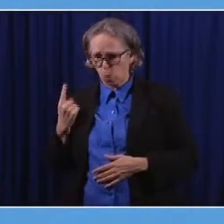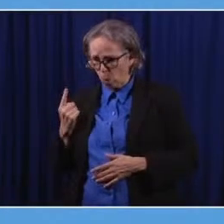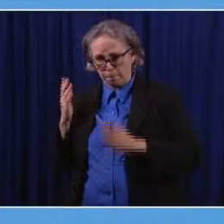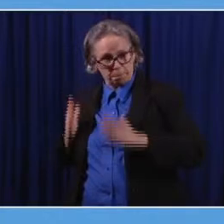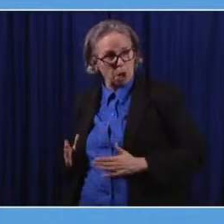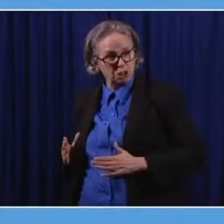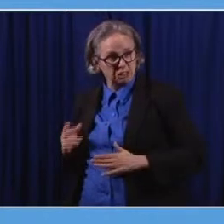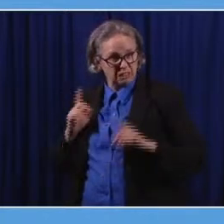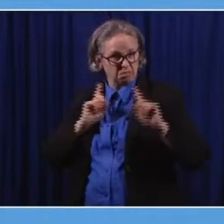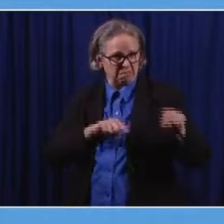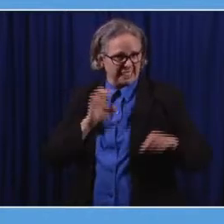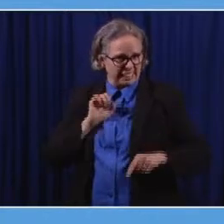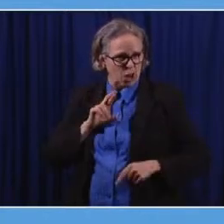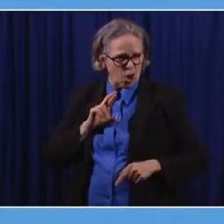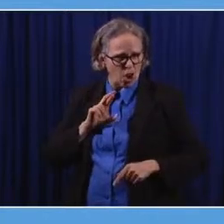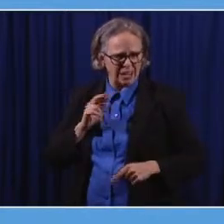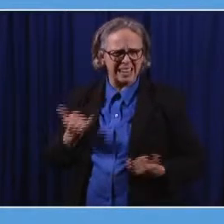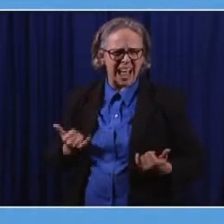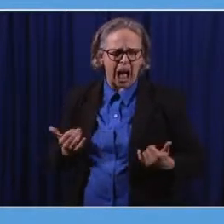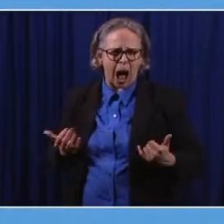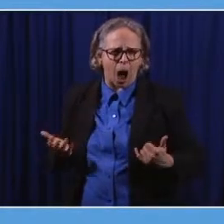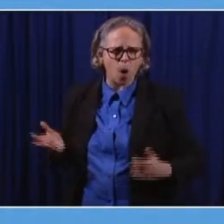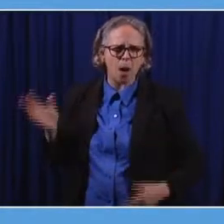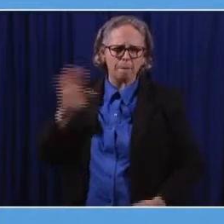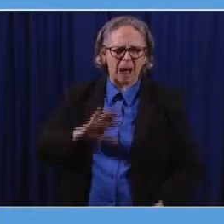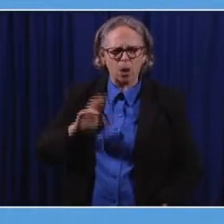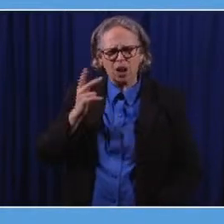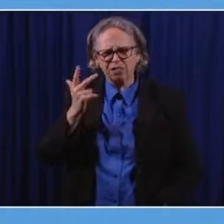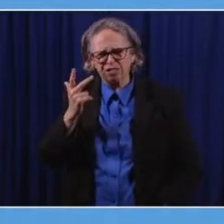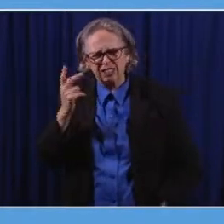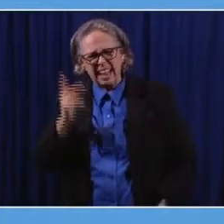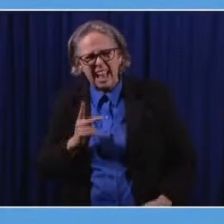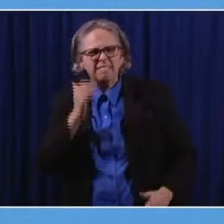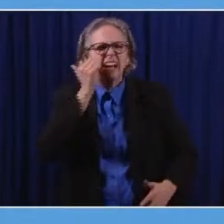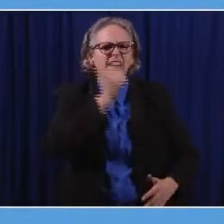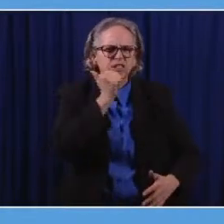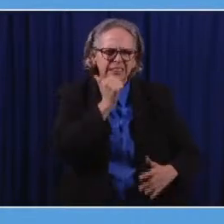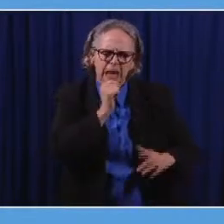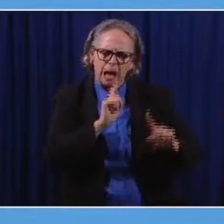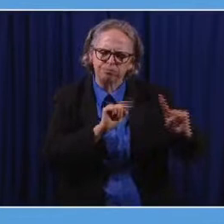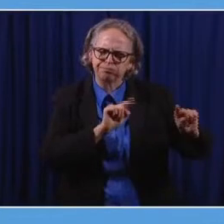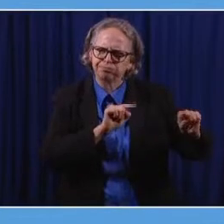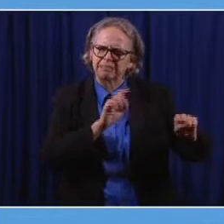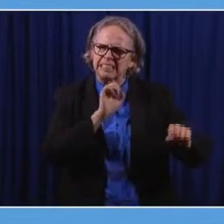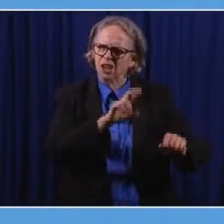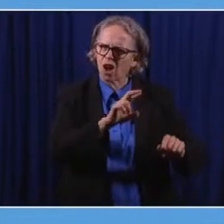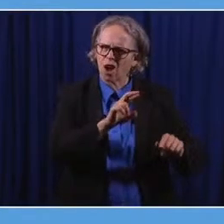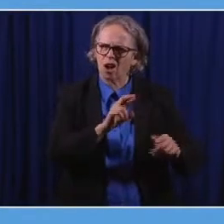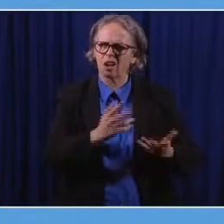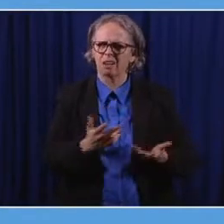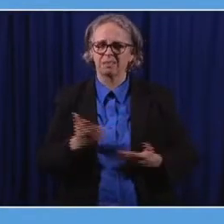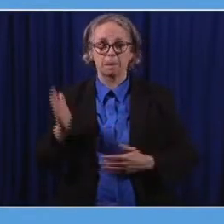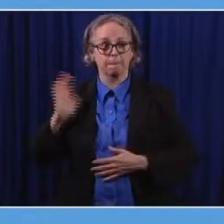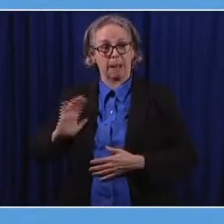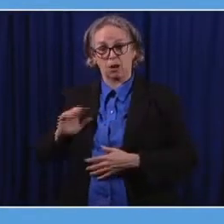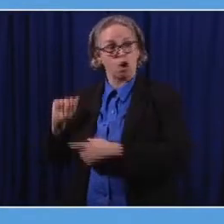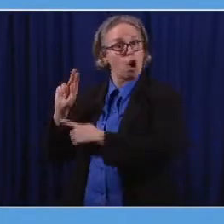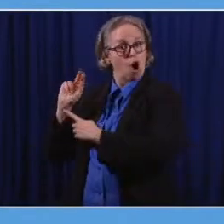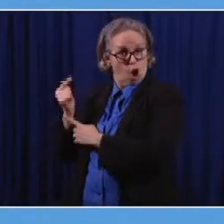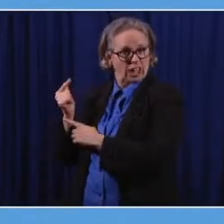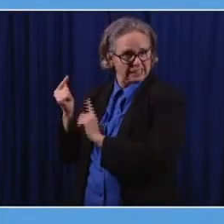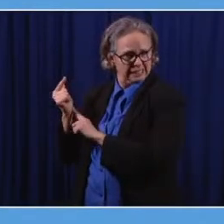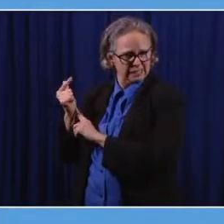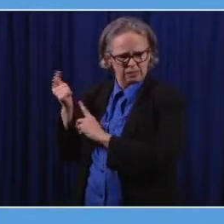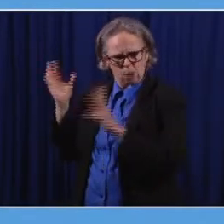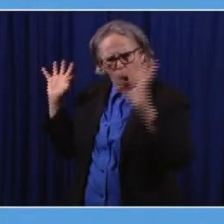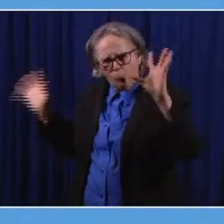to an average of 3.5 on September 4th. In August, more than 40% of their cases were with people